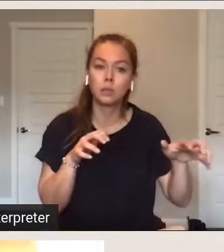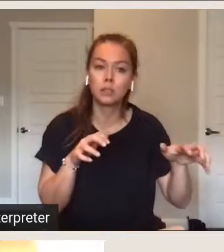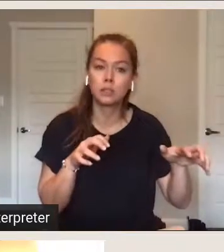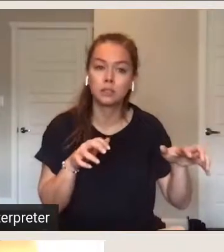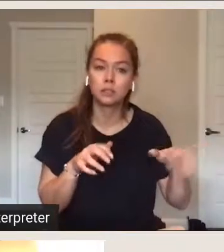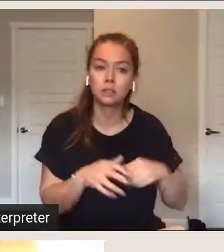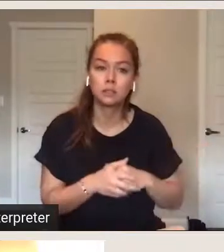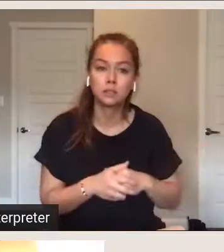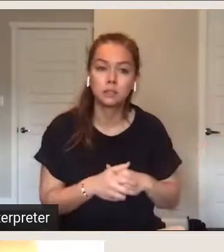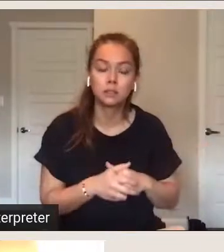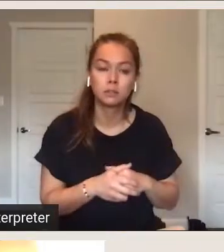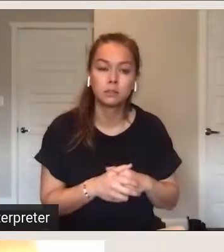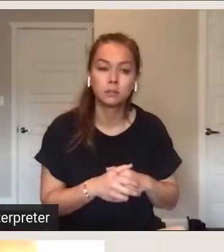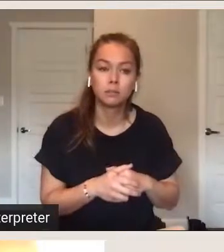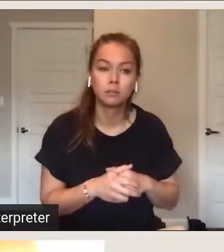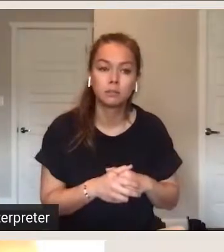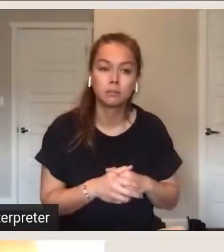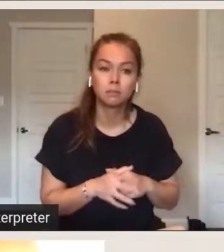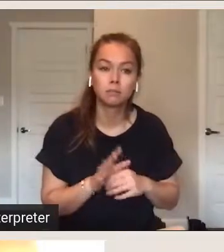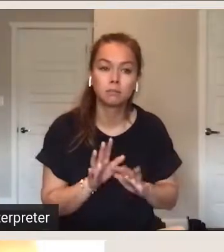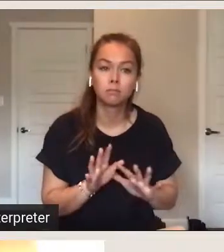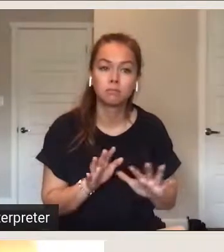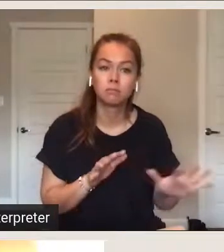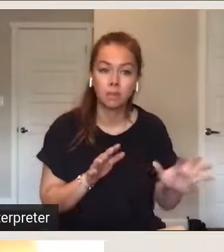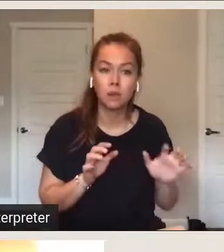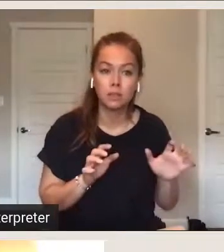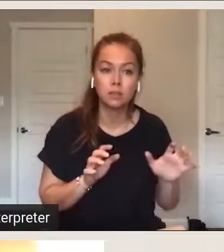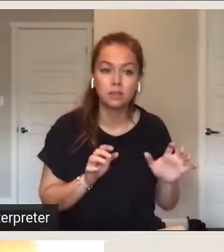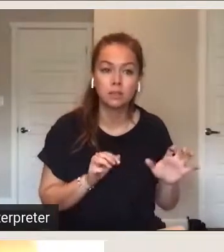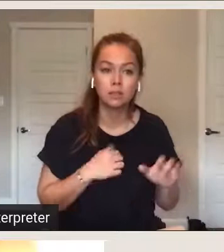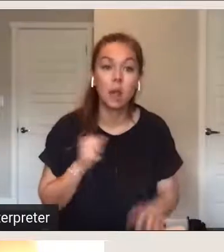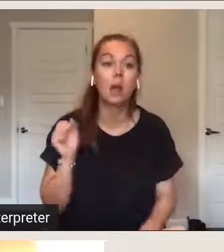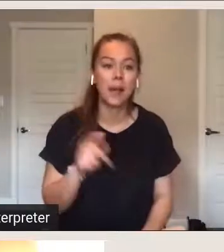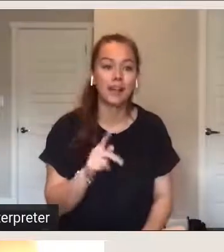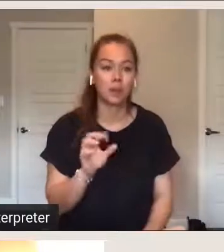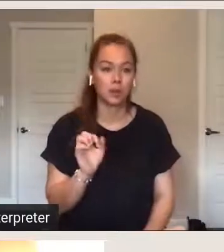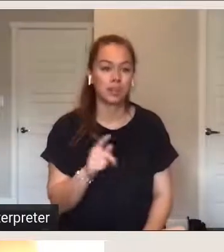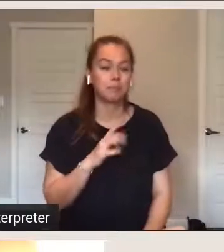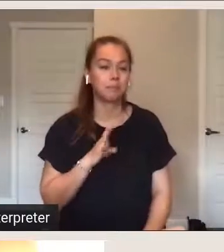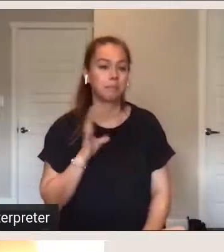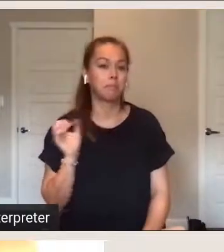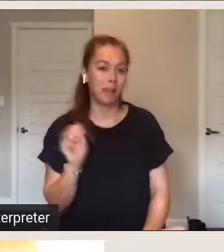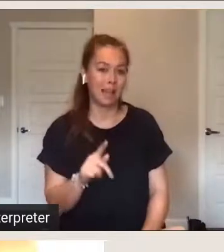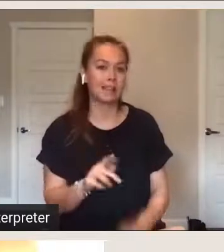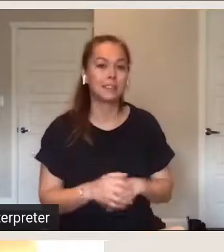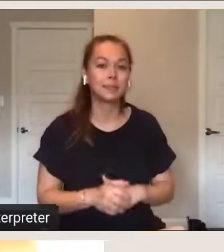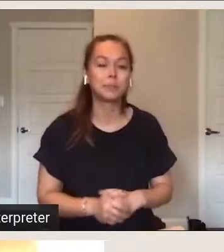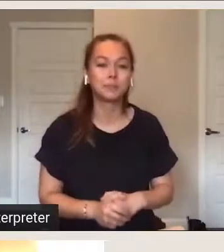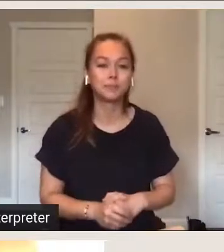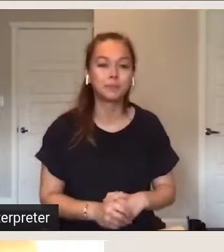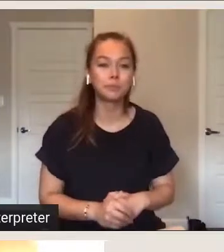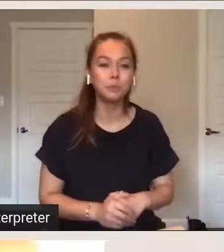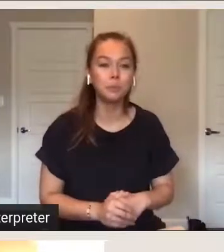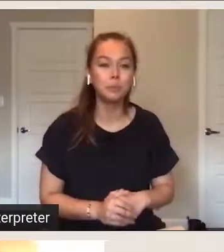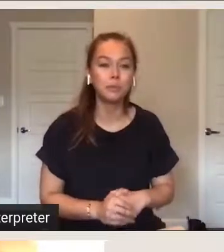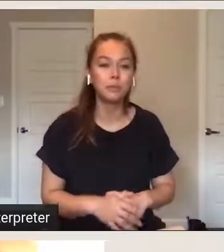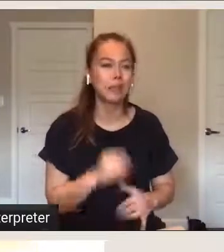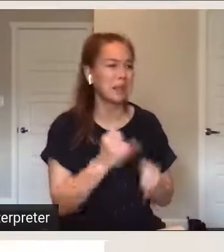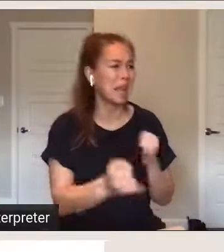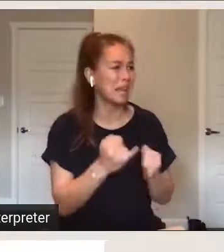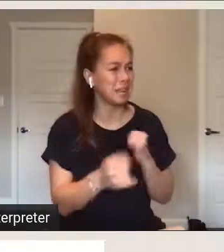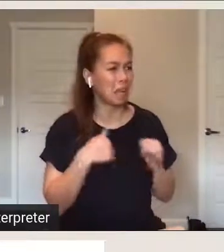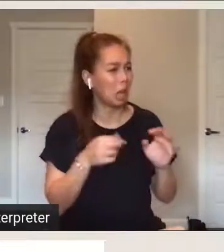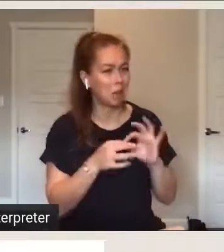did I freeze? Oh, yeah. I just am I back? Yes, we're back now. What was the last thing that I